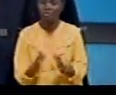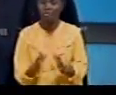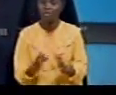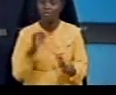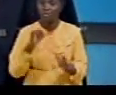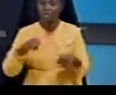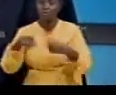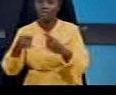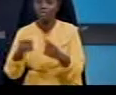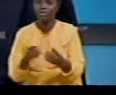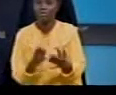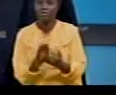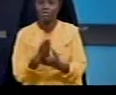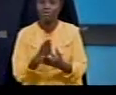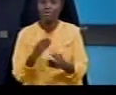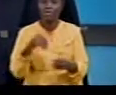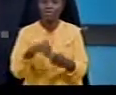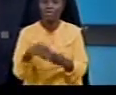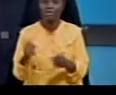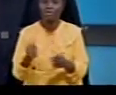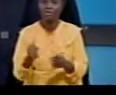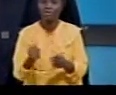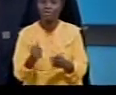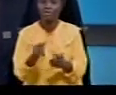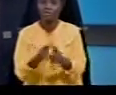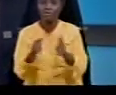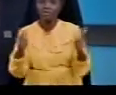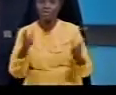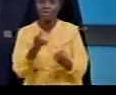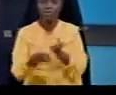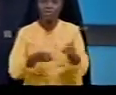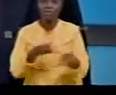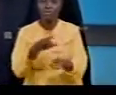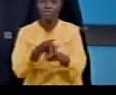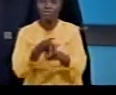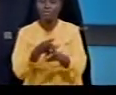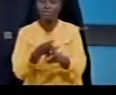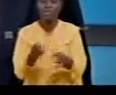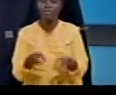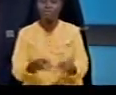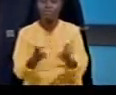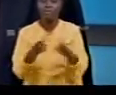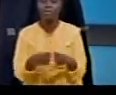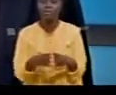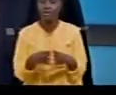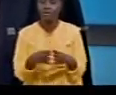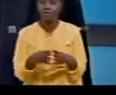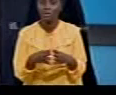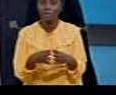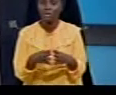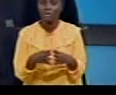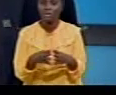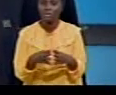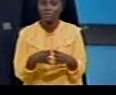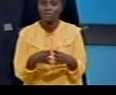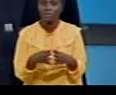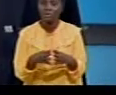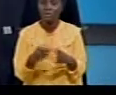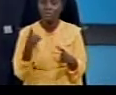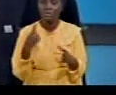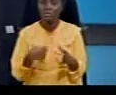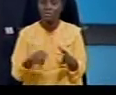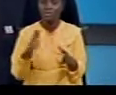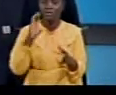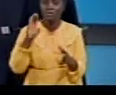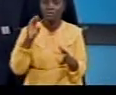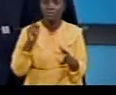globally. It's a great thing that at this time in his age is doing such massive exploit. Yeah, the convener is doing so